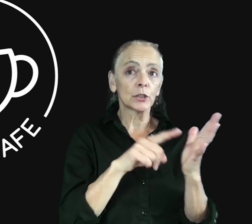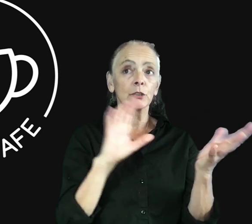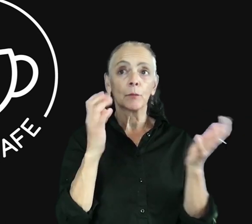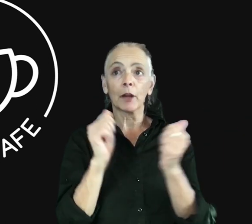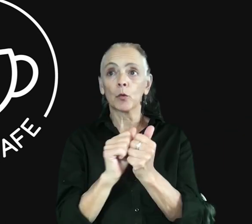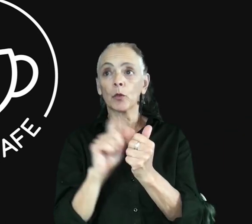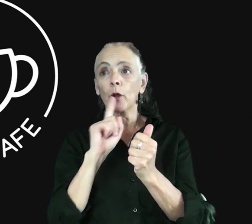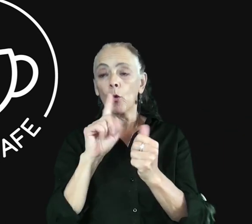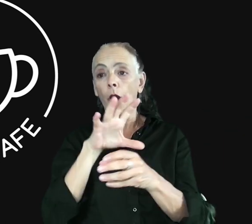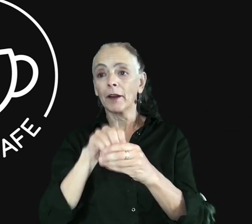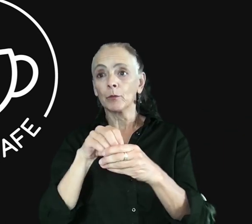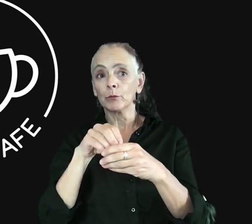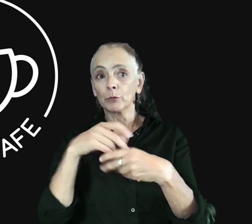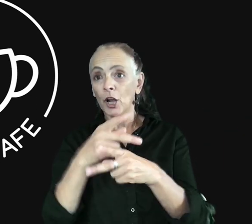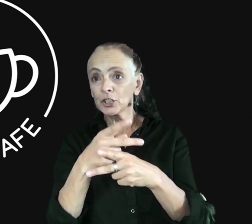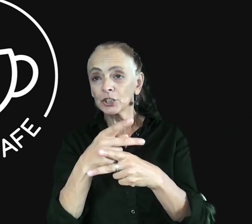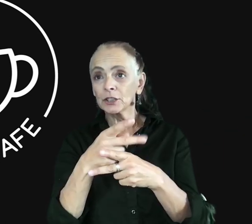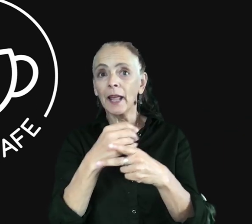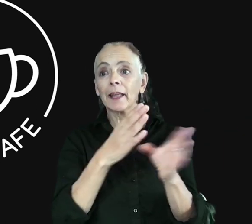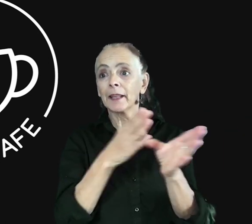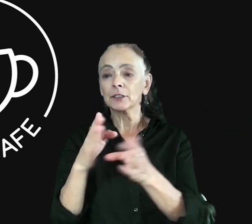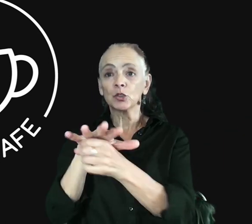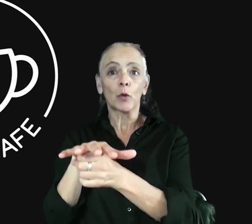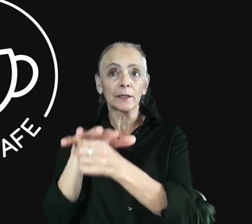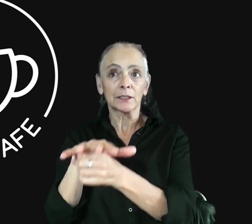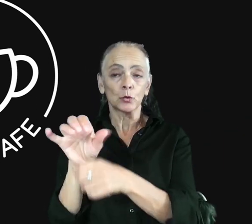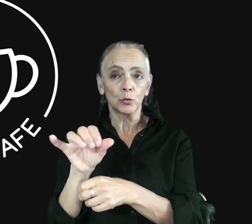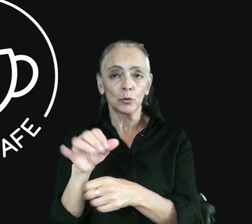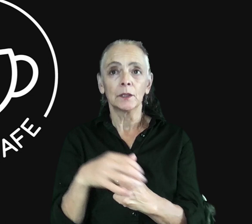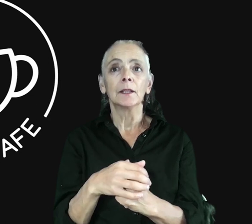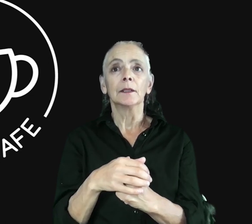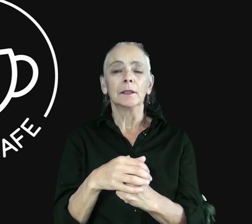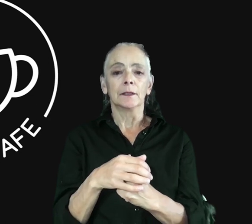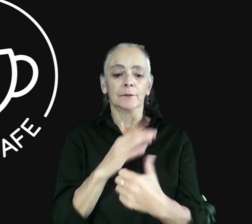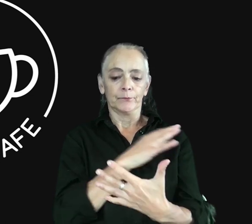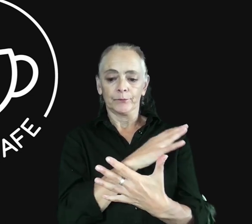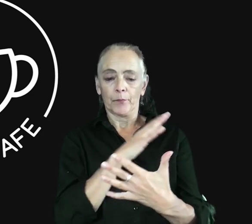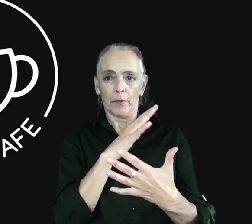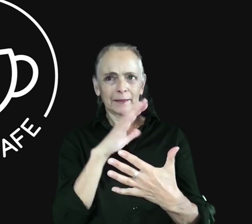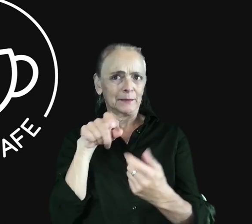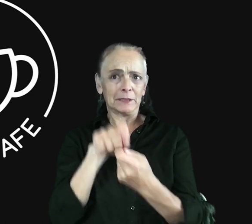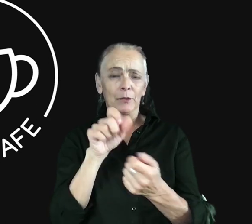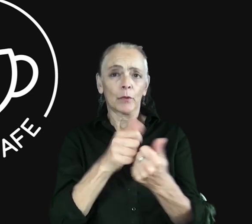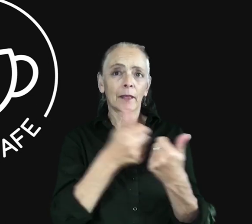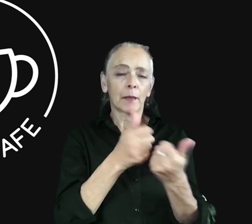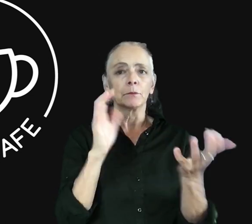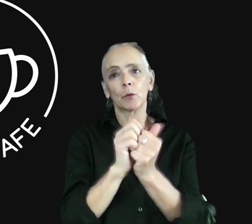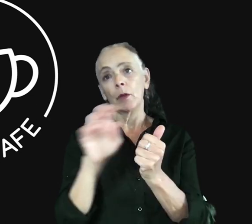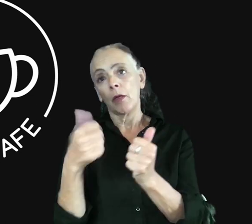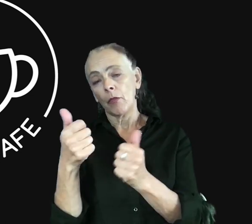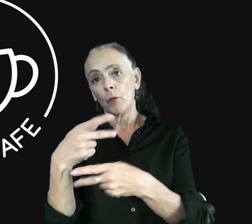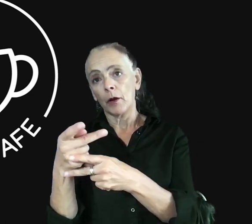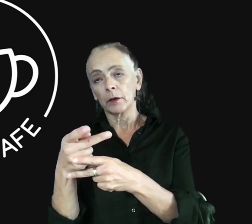where you are in the production and also the level of stress of the production because that's that's maybe something that is specific to games as compared to other products